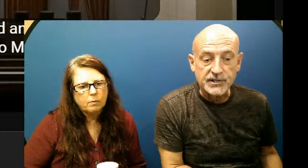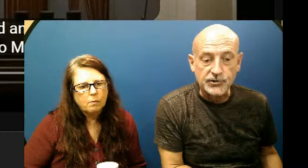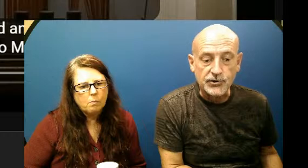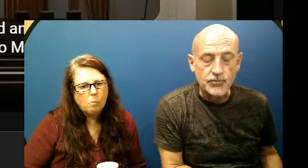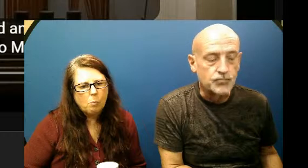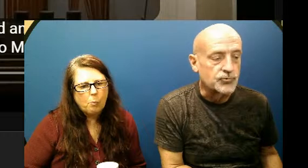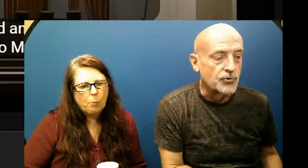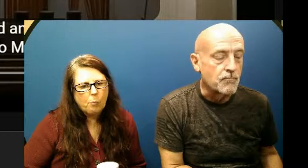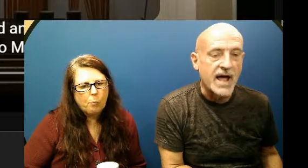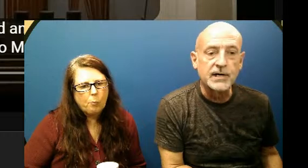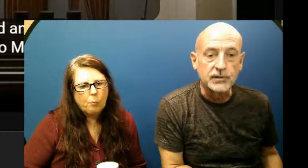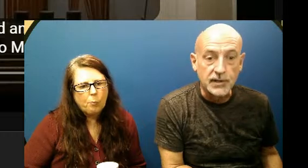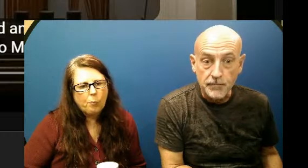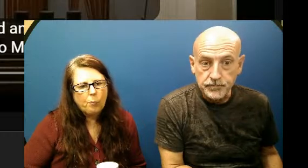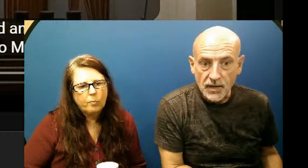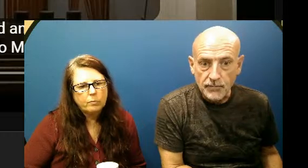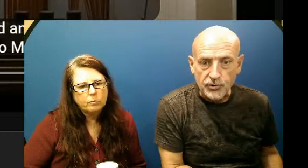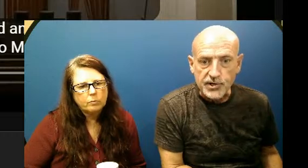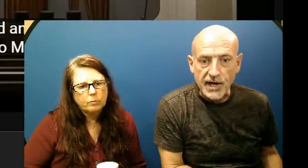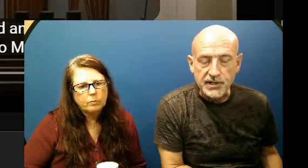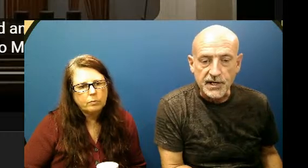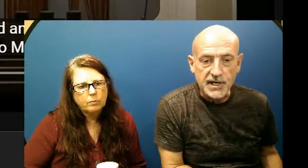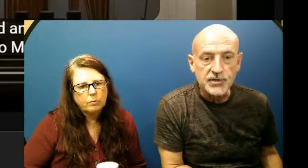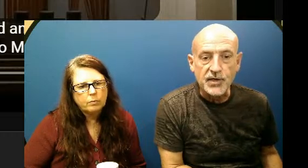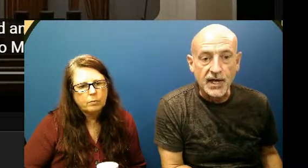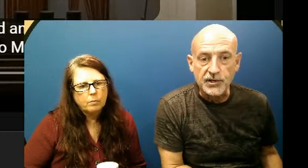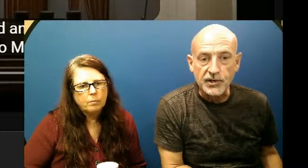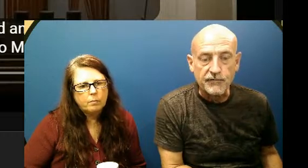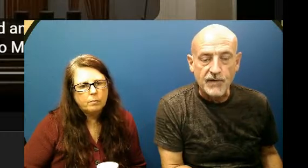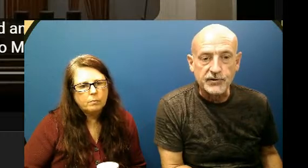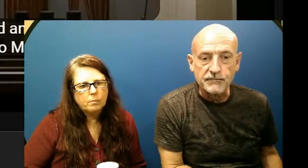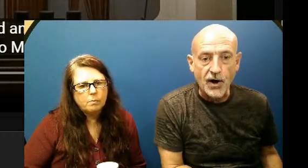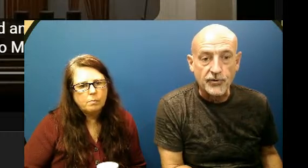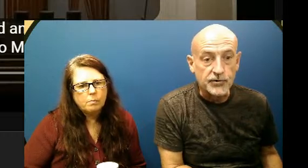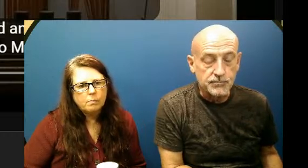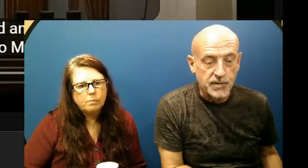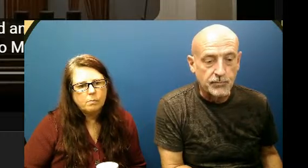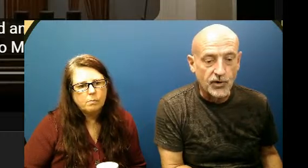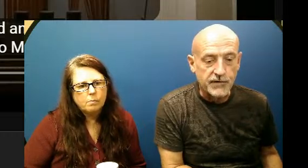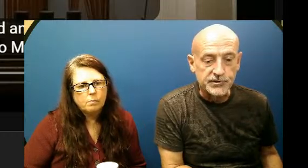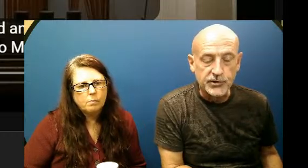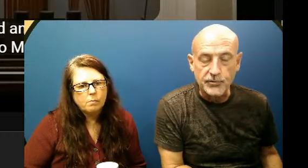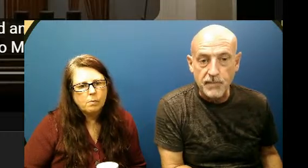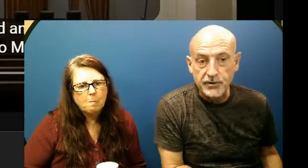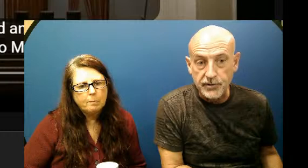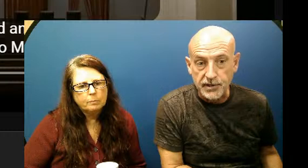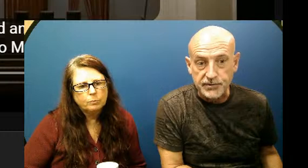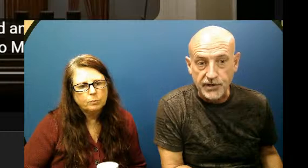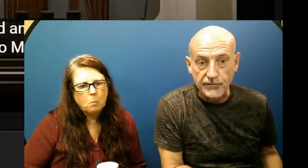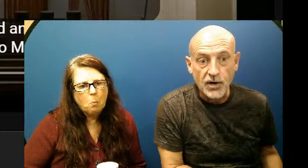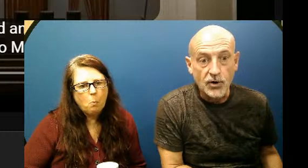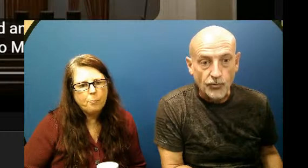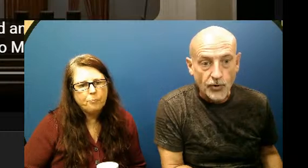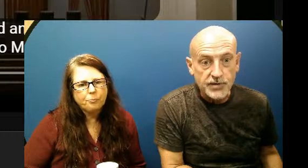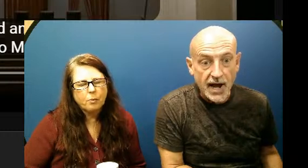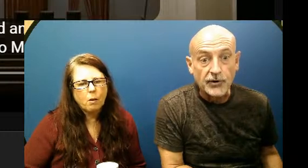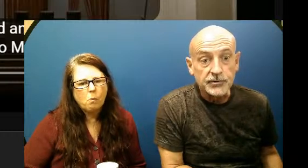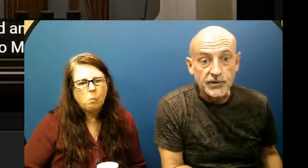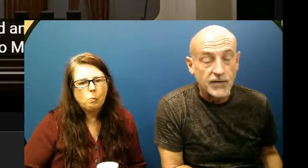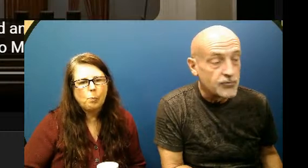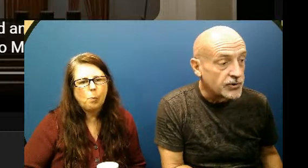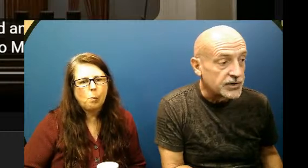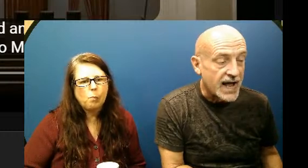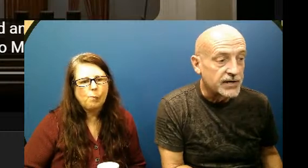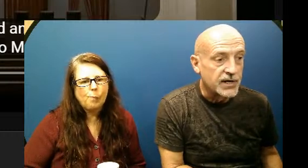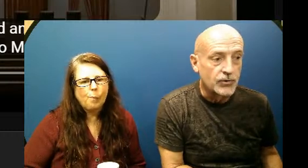Scalia acted to dramatically protect anything that our founding fathers, people he considered better than himself, wrote down.